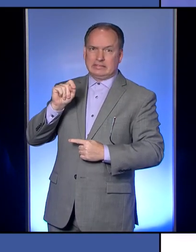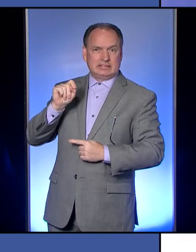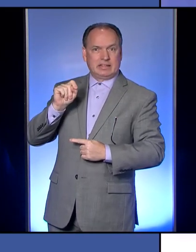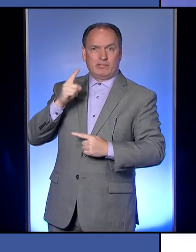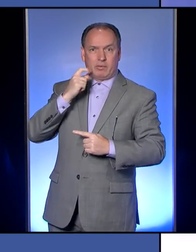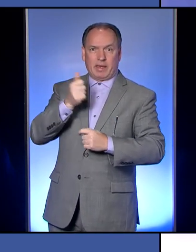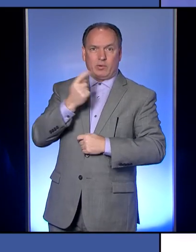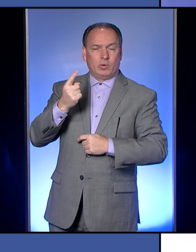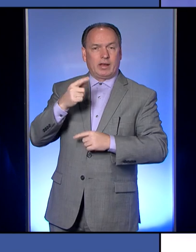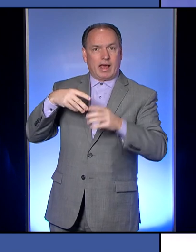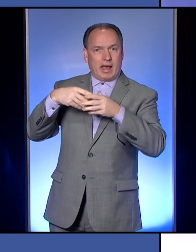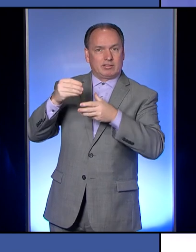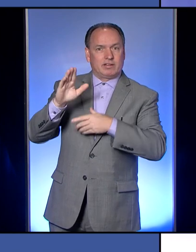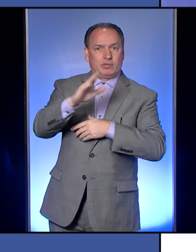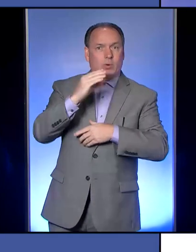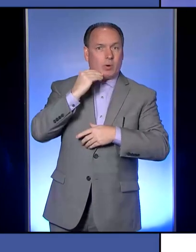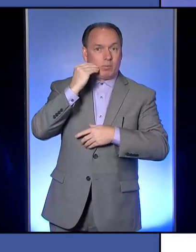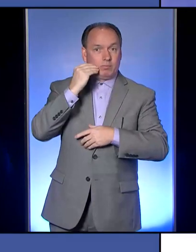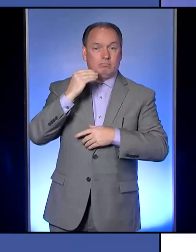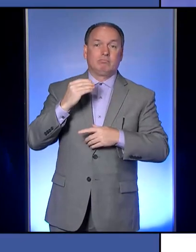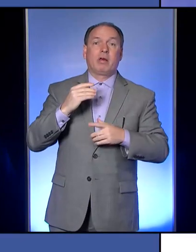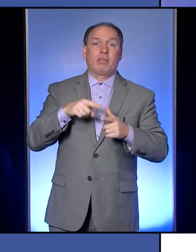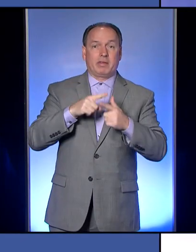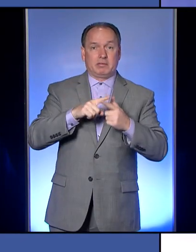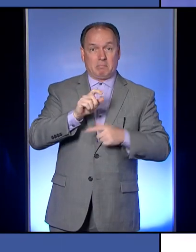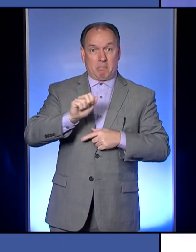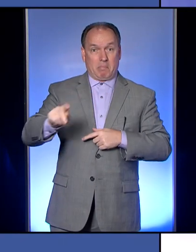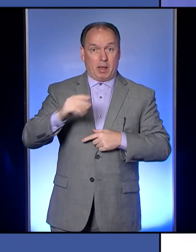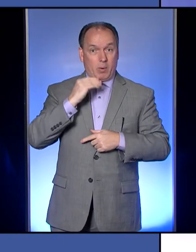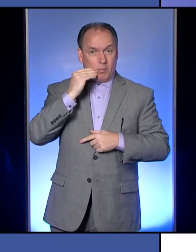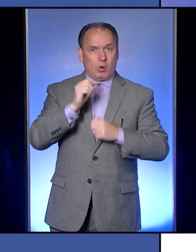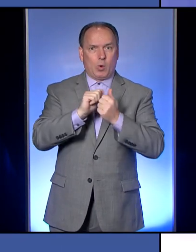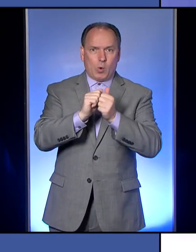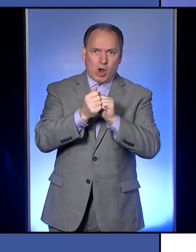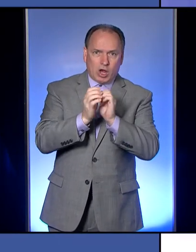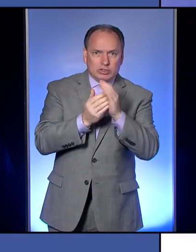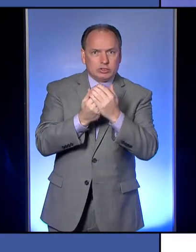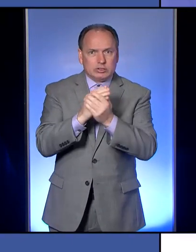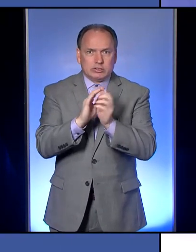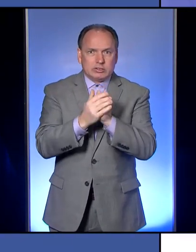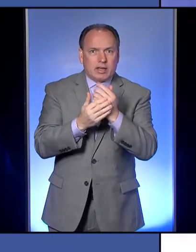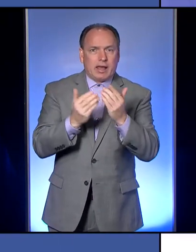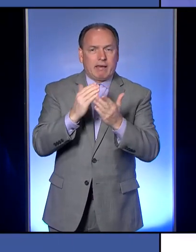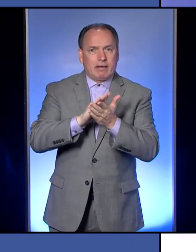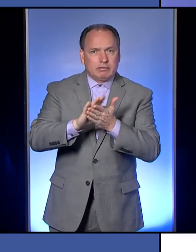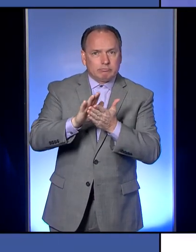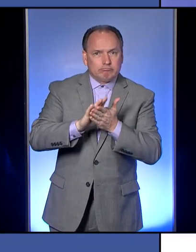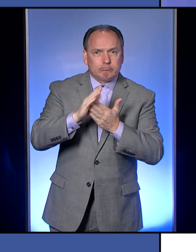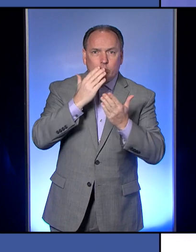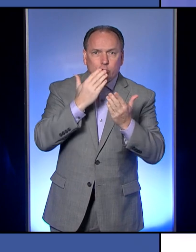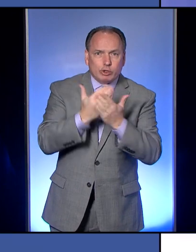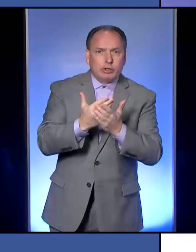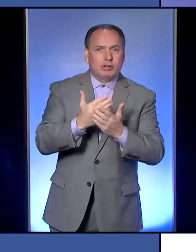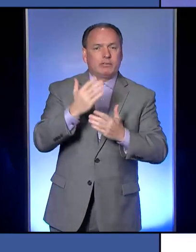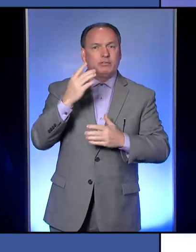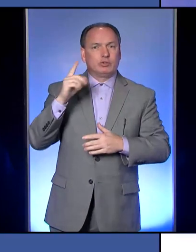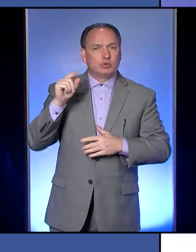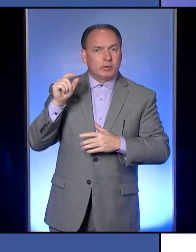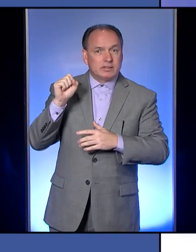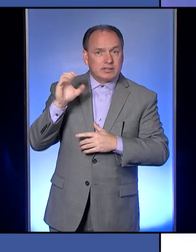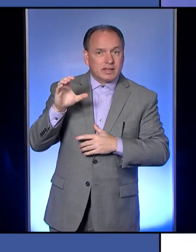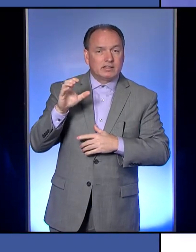home. And when you get home, make sure you wash your hands thoroughly for at least 20 seconds. When you're